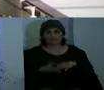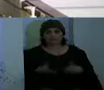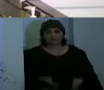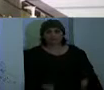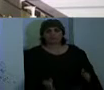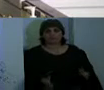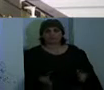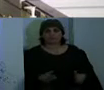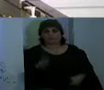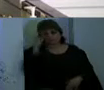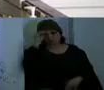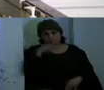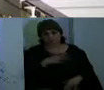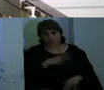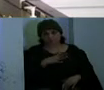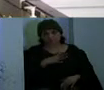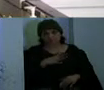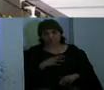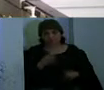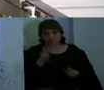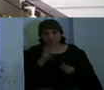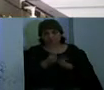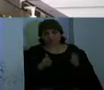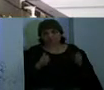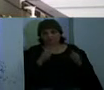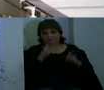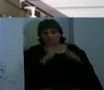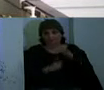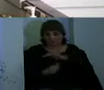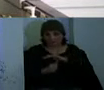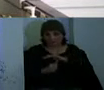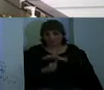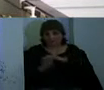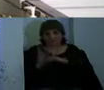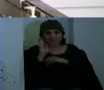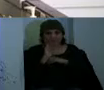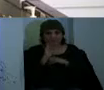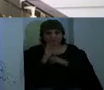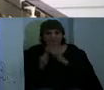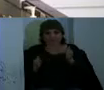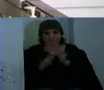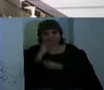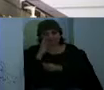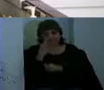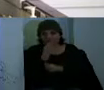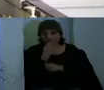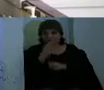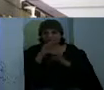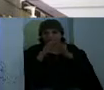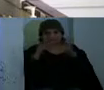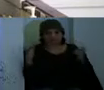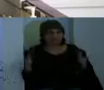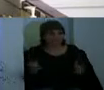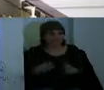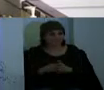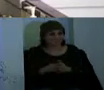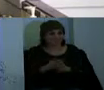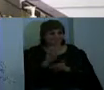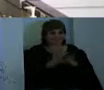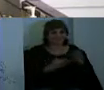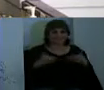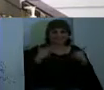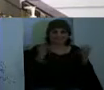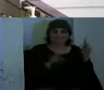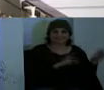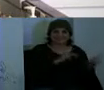guys would hide that beer behind a rose bush. And some of the youngsters would hurry up and